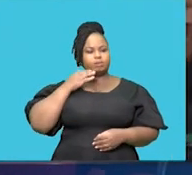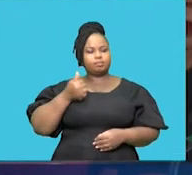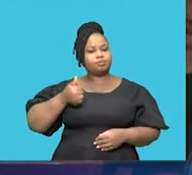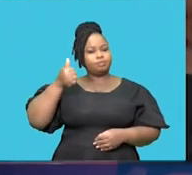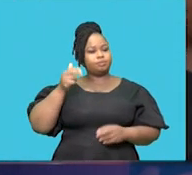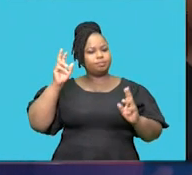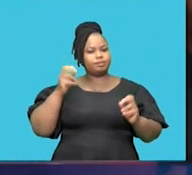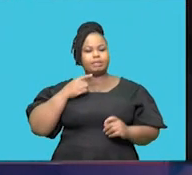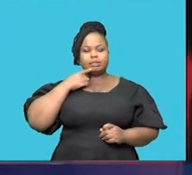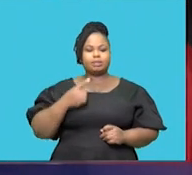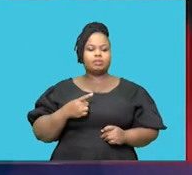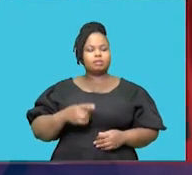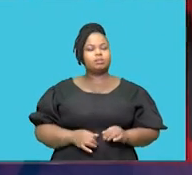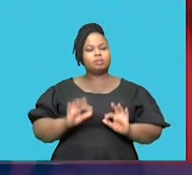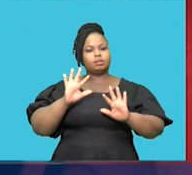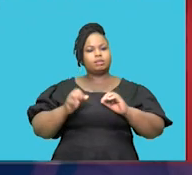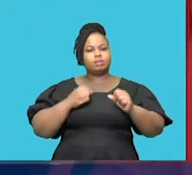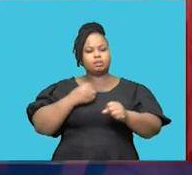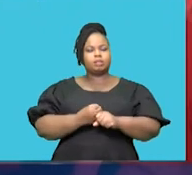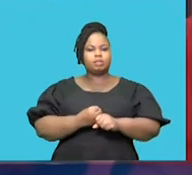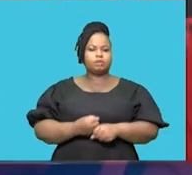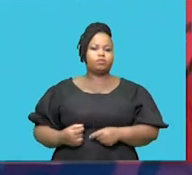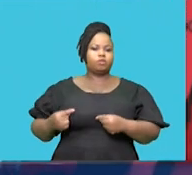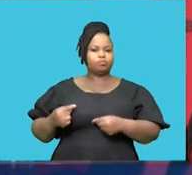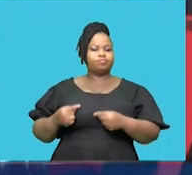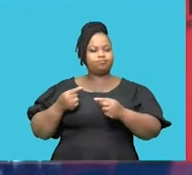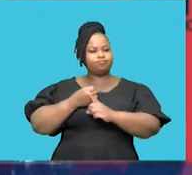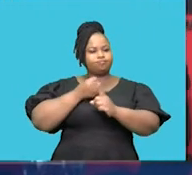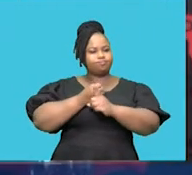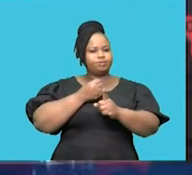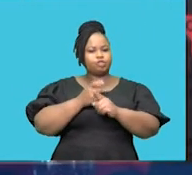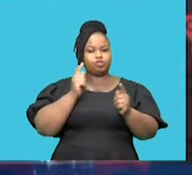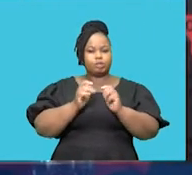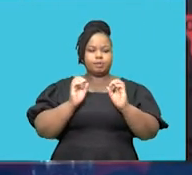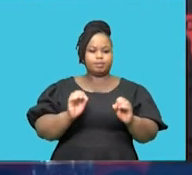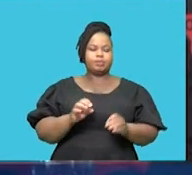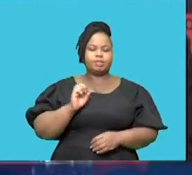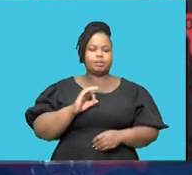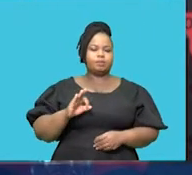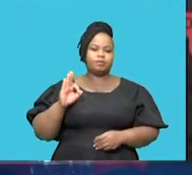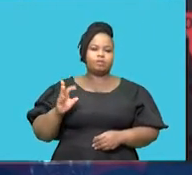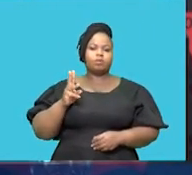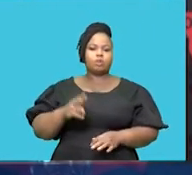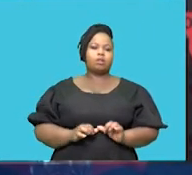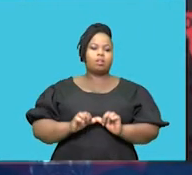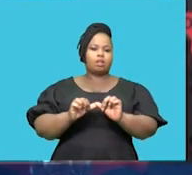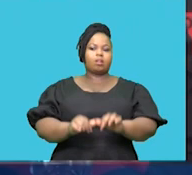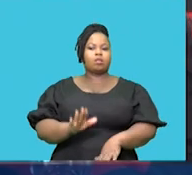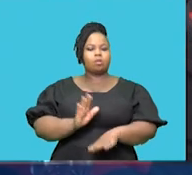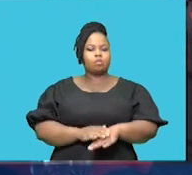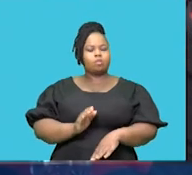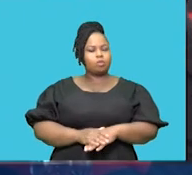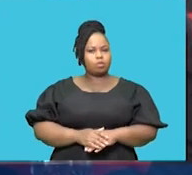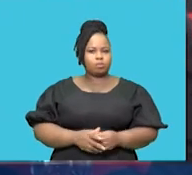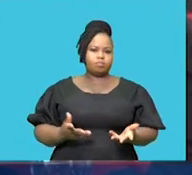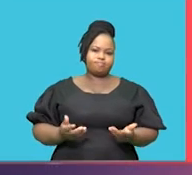othi iminyaka elishumi yomzabalazo ongagungqiyo. EFF iza kuqhubeka ukusebenzela